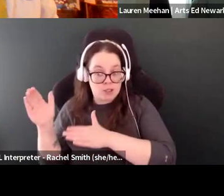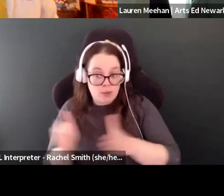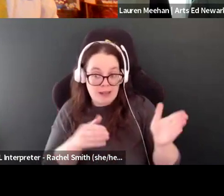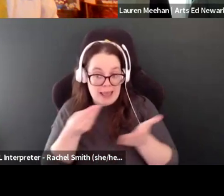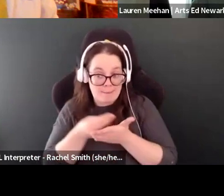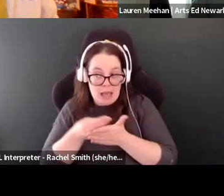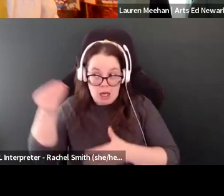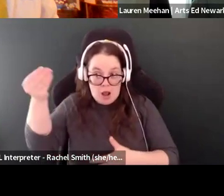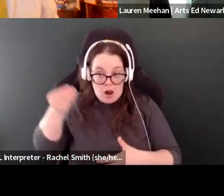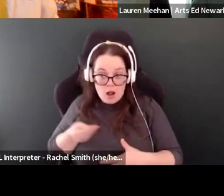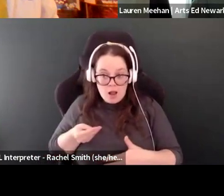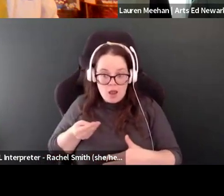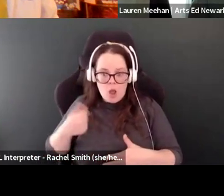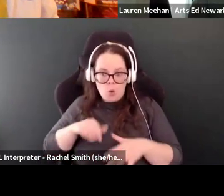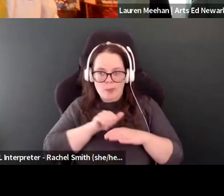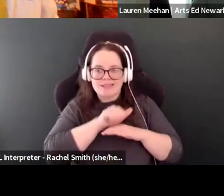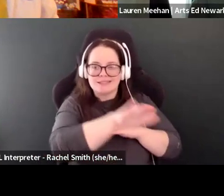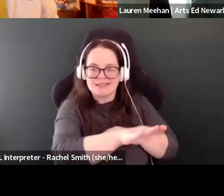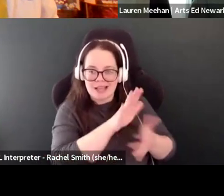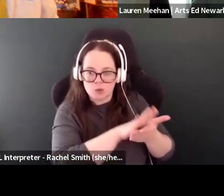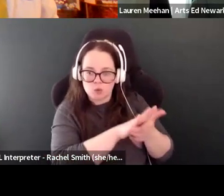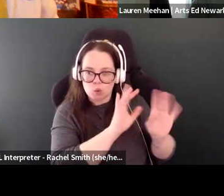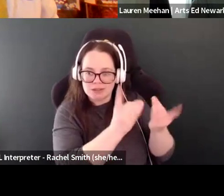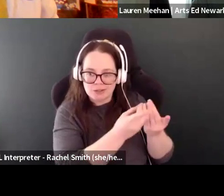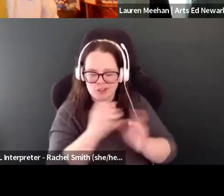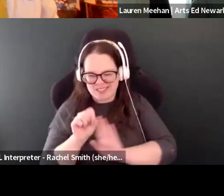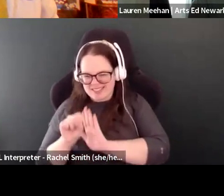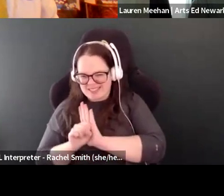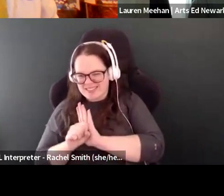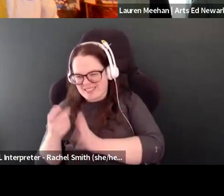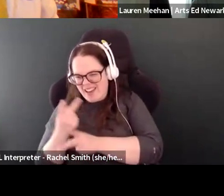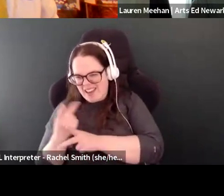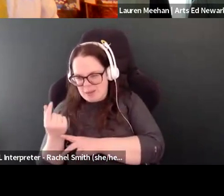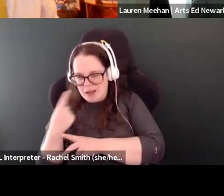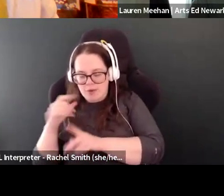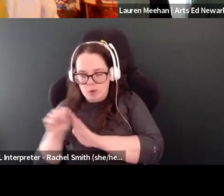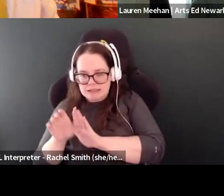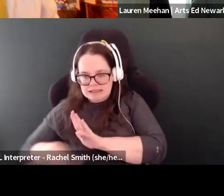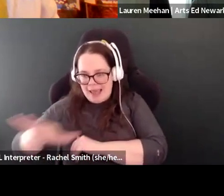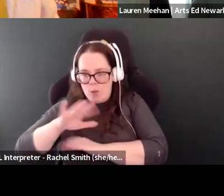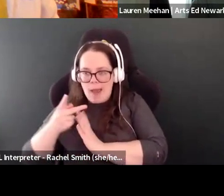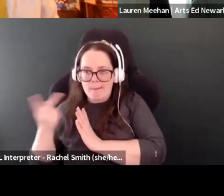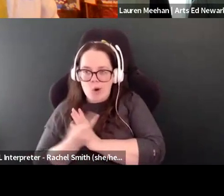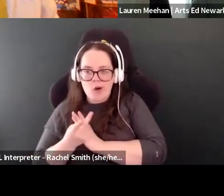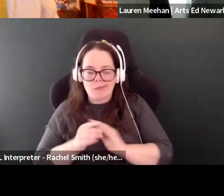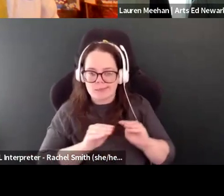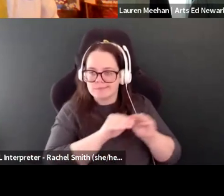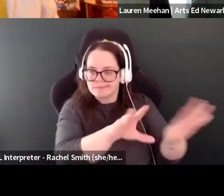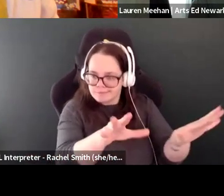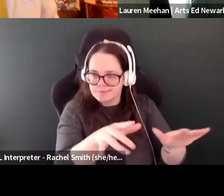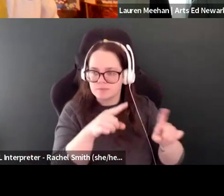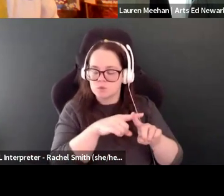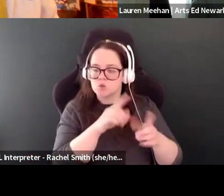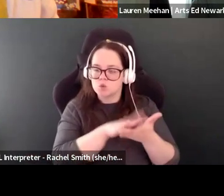Department of Education, they sent the money out to the school districts. The state got to keep a little bit for statewide programs, and through